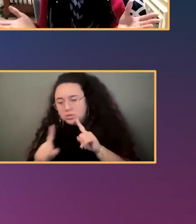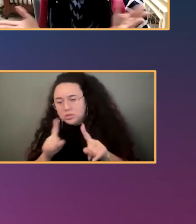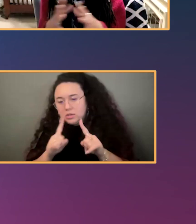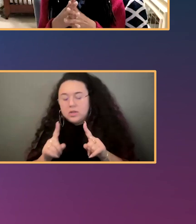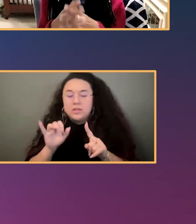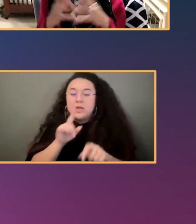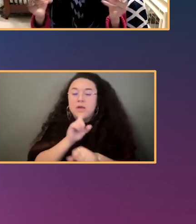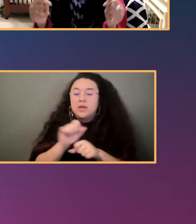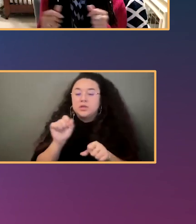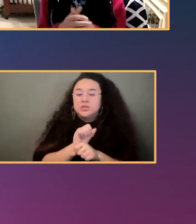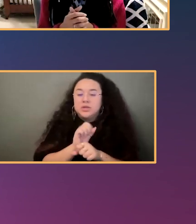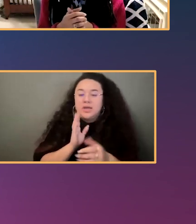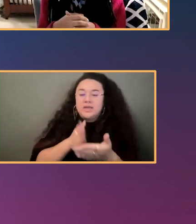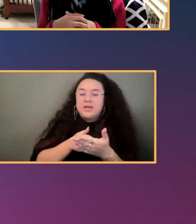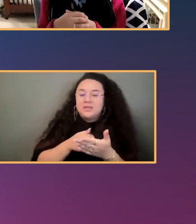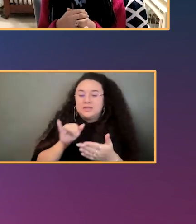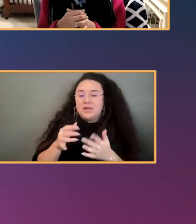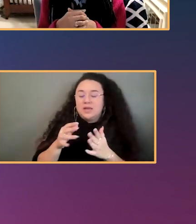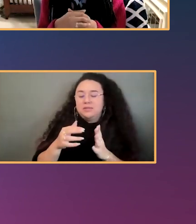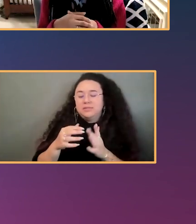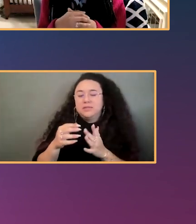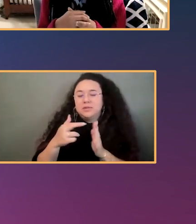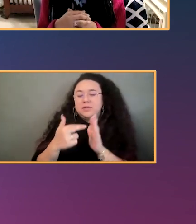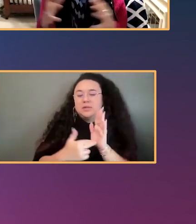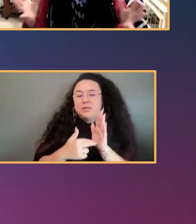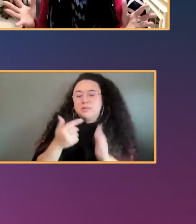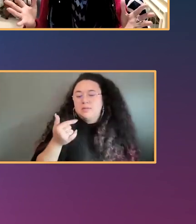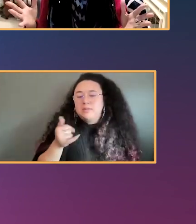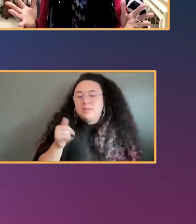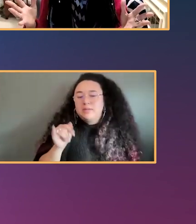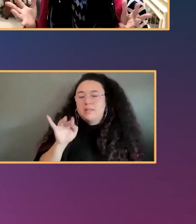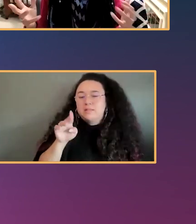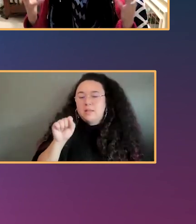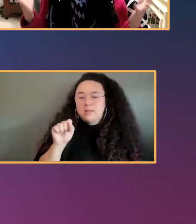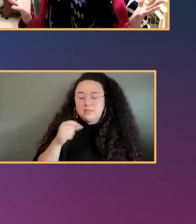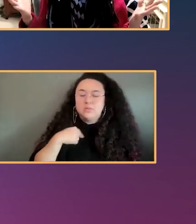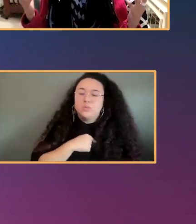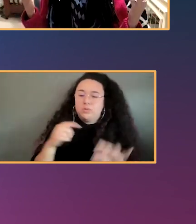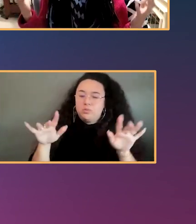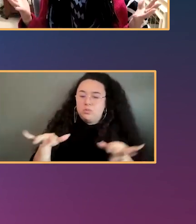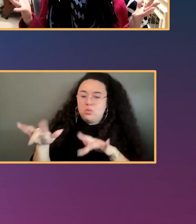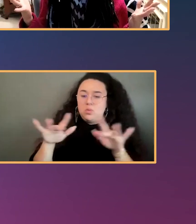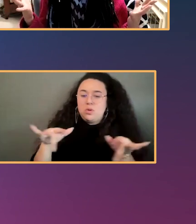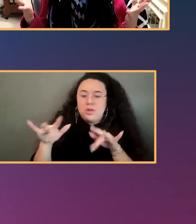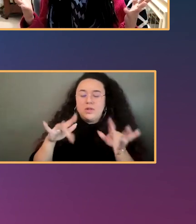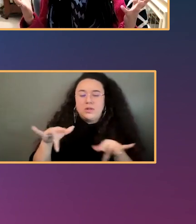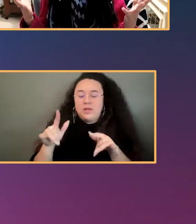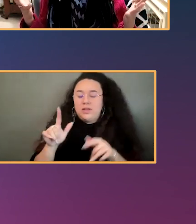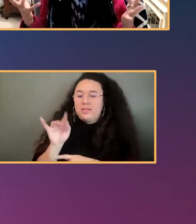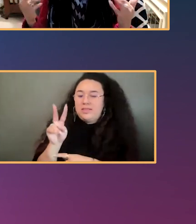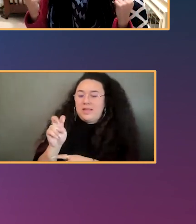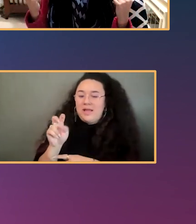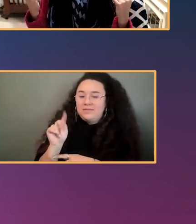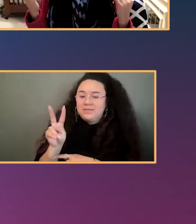would actually go against the guidelines. So check it out later today when you have a moment. We are recording. We're recording because this is live